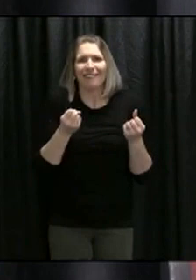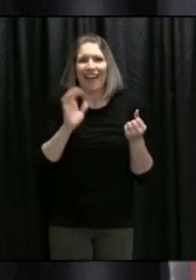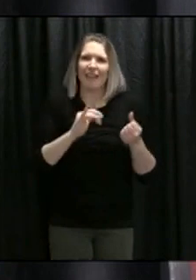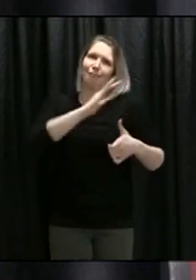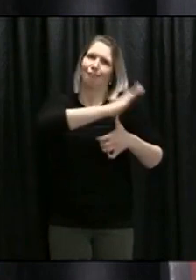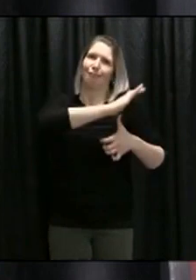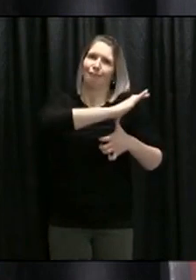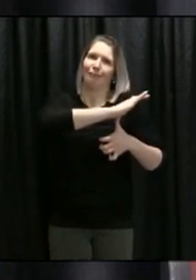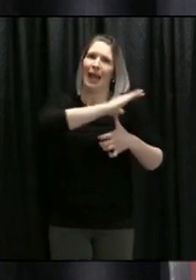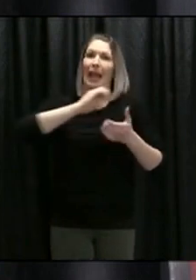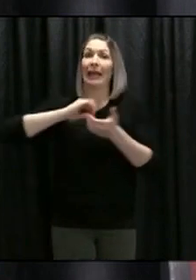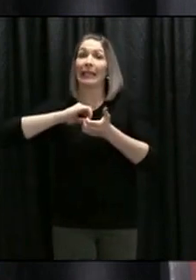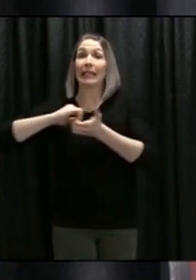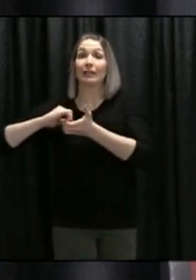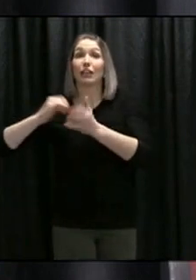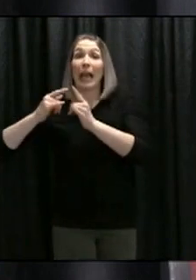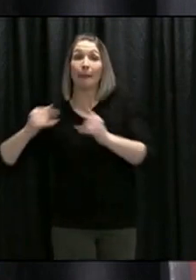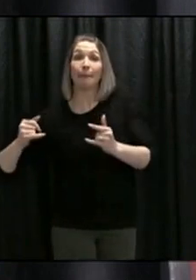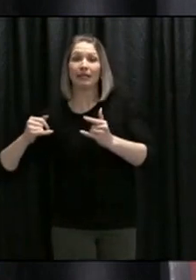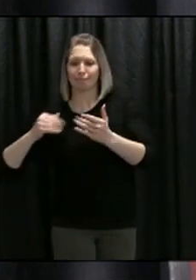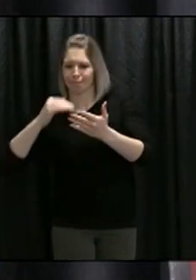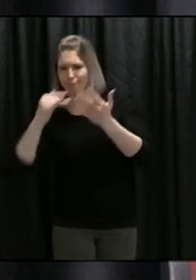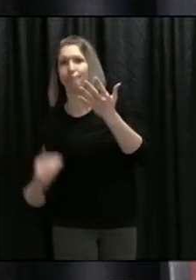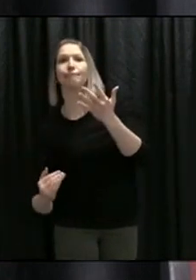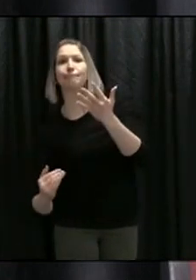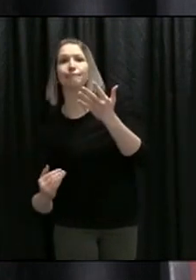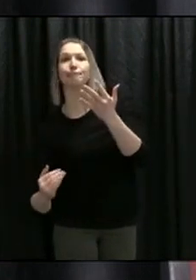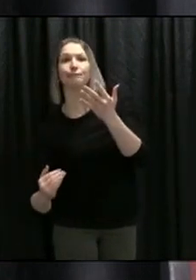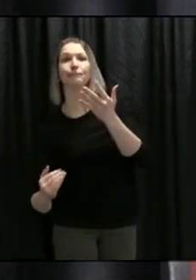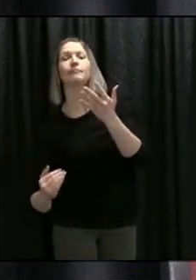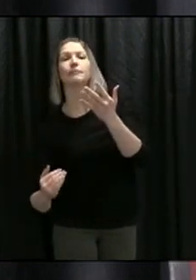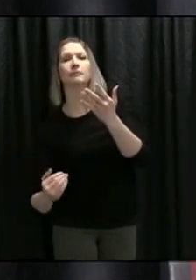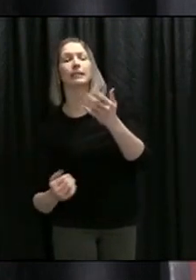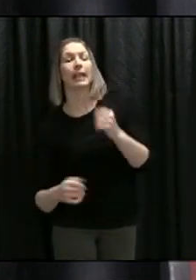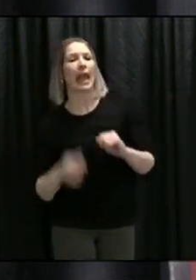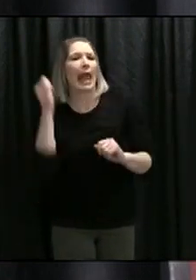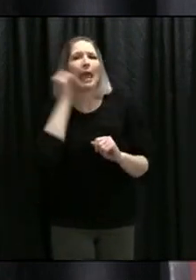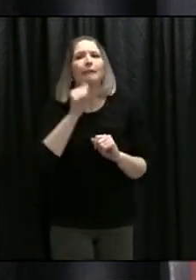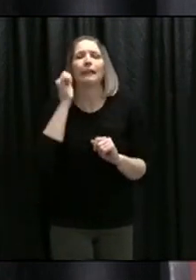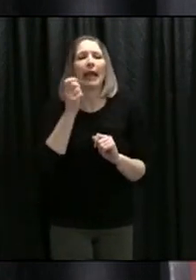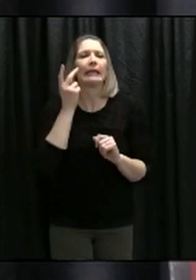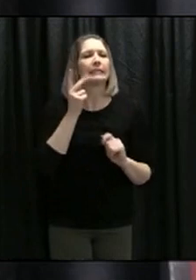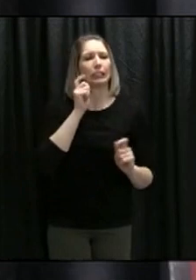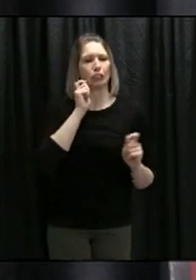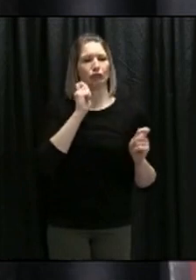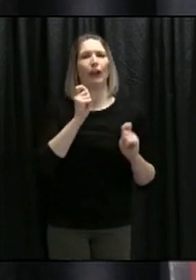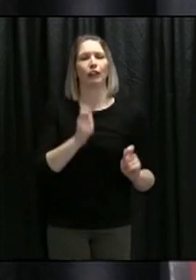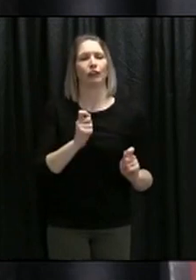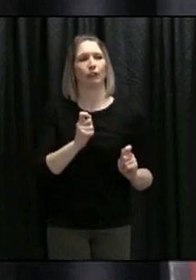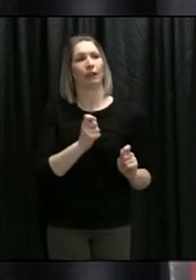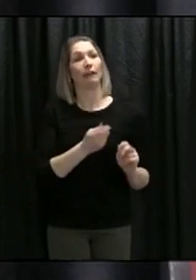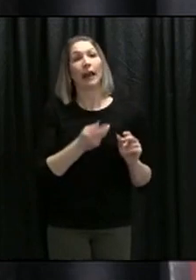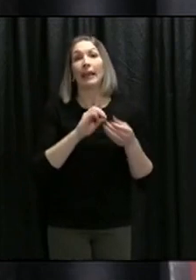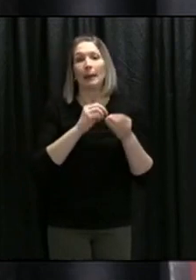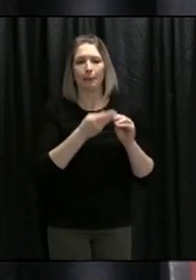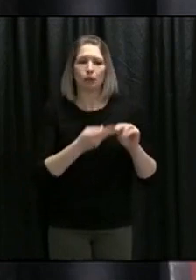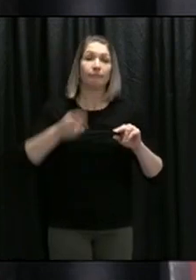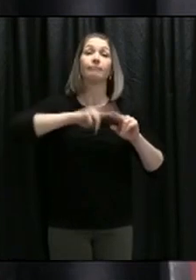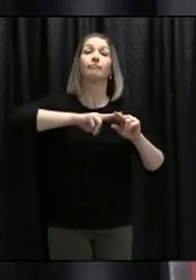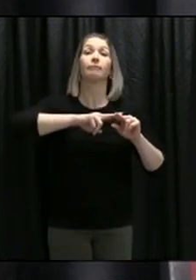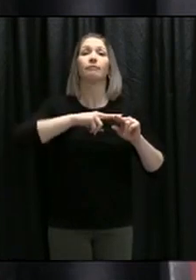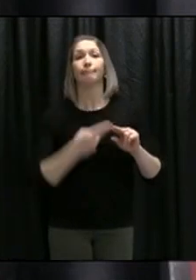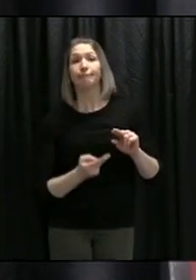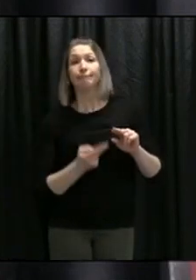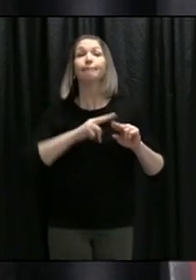around recommendations. We have seen changes from day to day. And it's important that we take those in the spirit